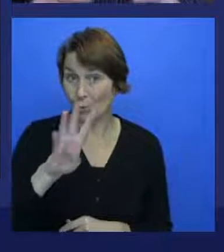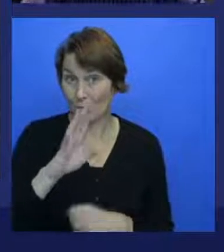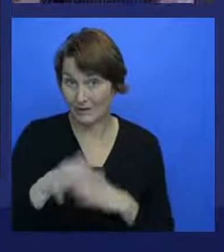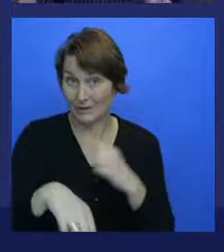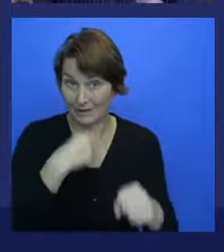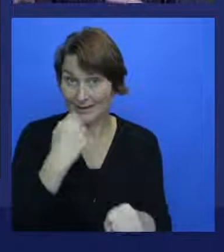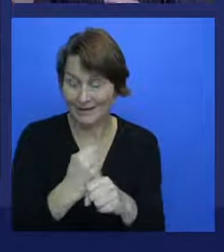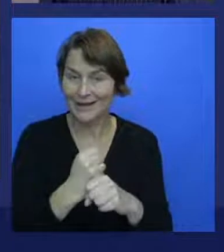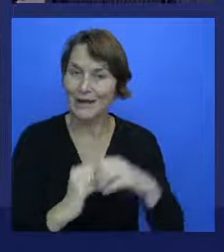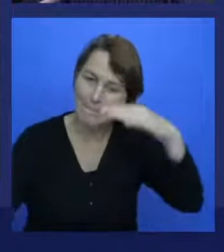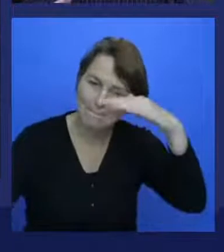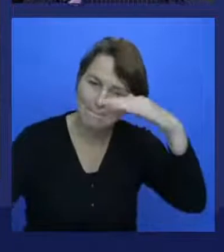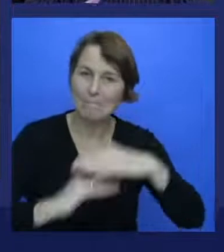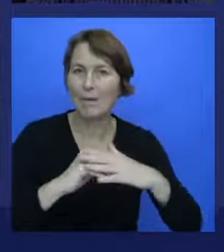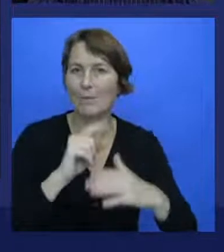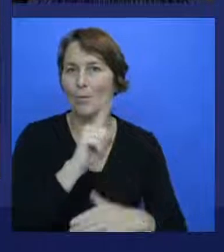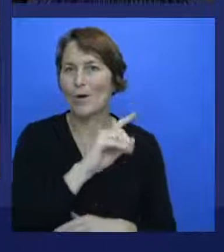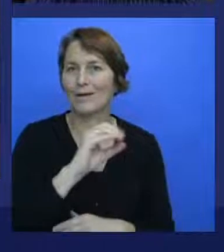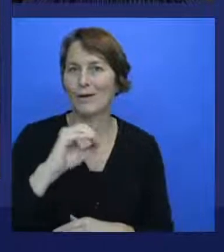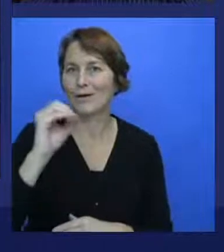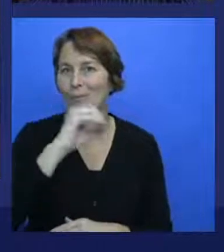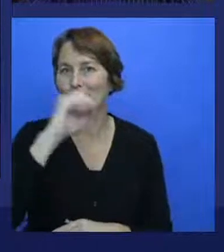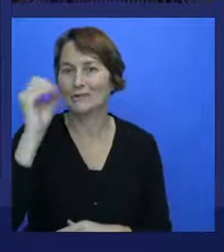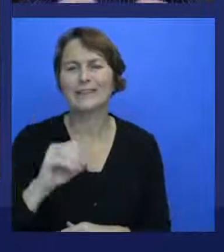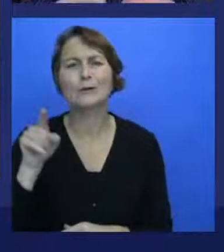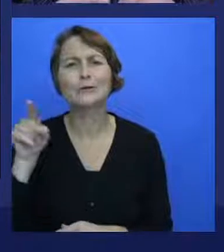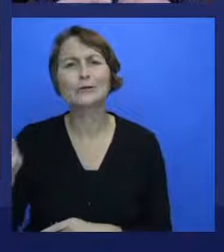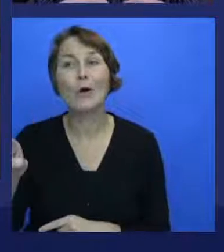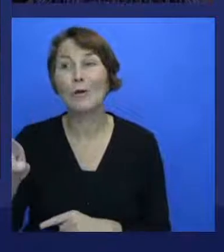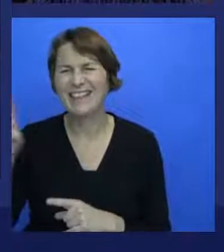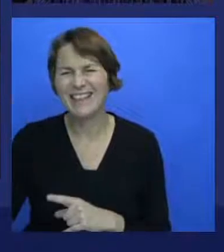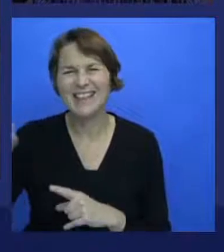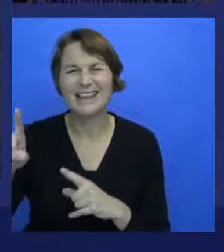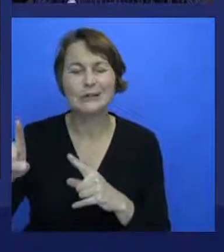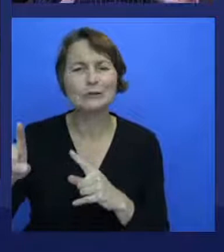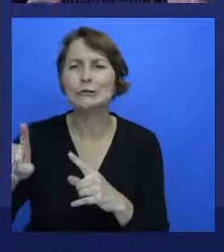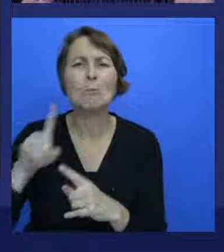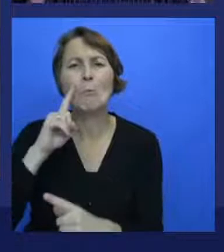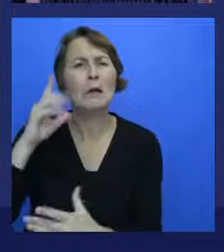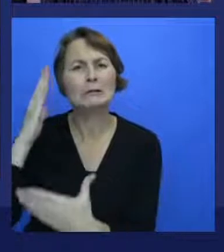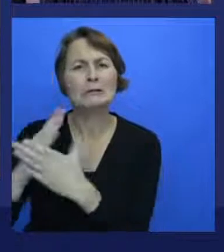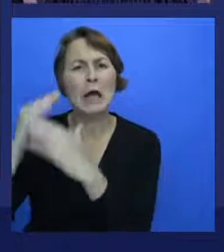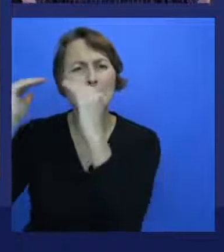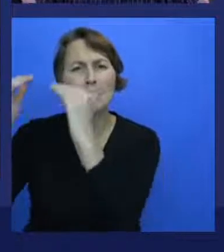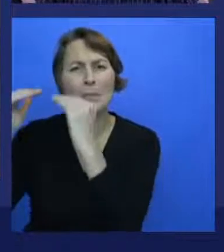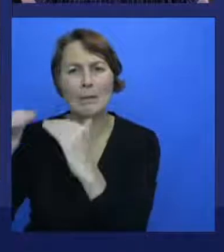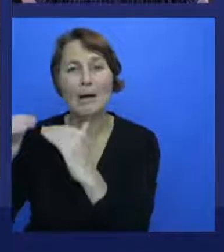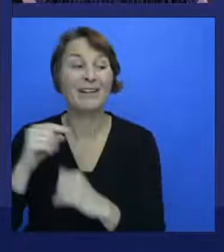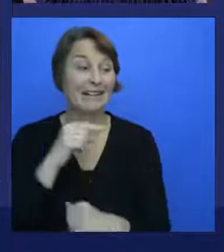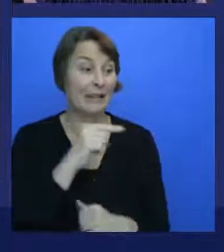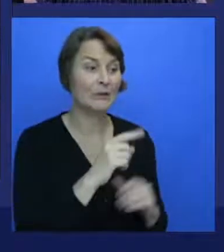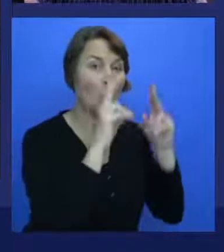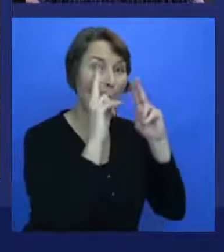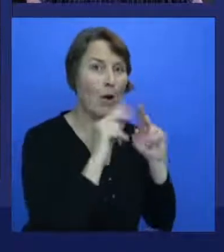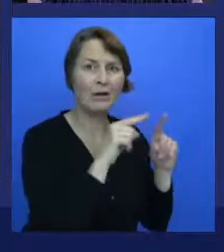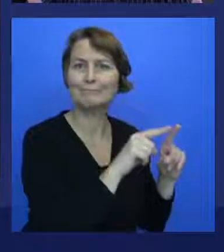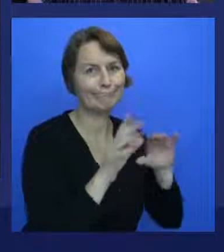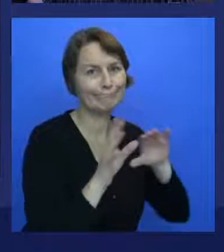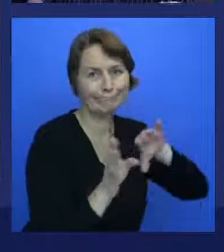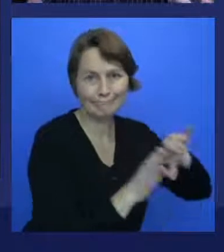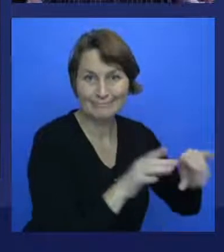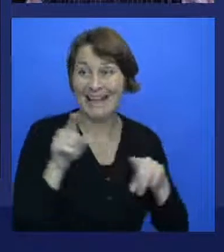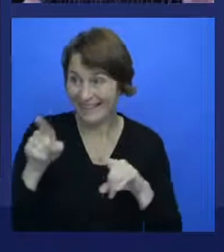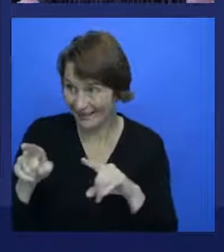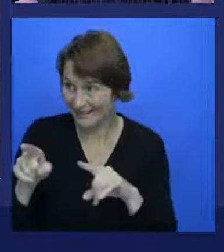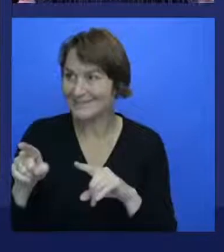The best the decision trees could do on this was quickly superseded by this modern neural net model. And it